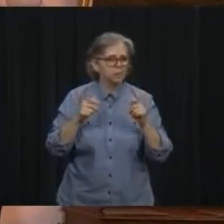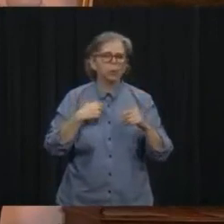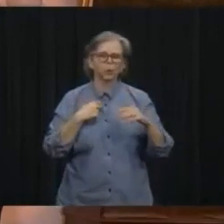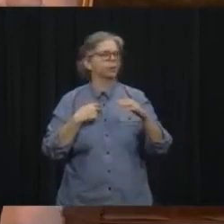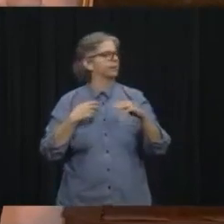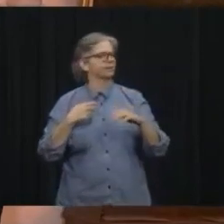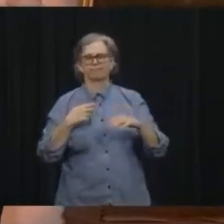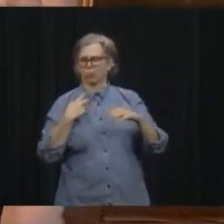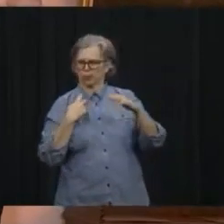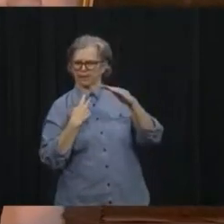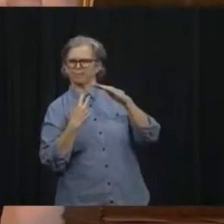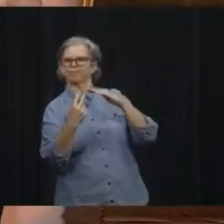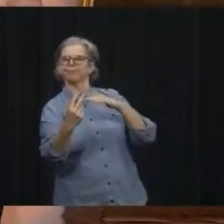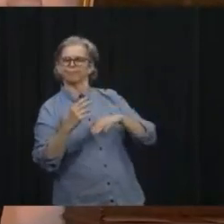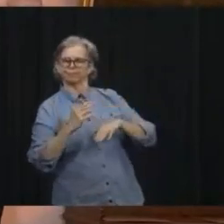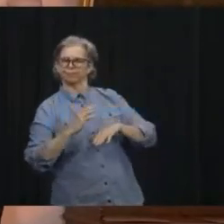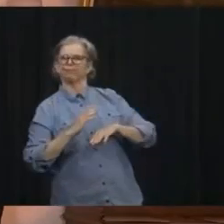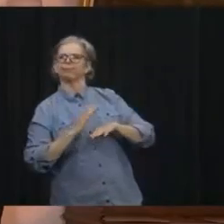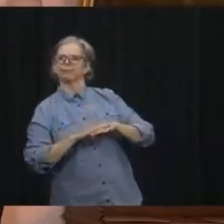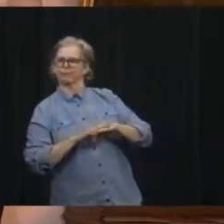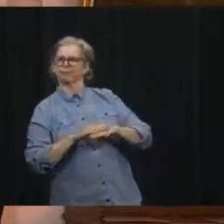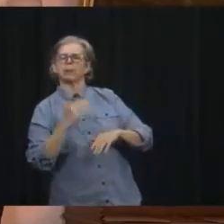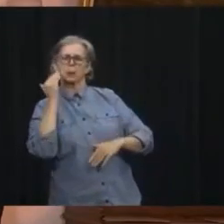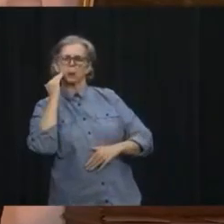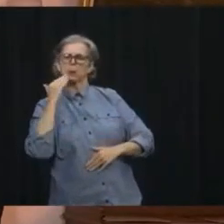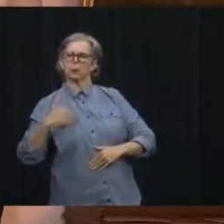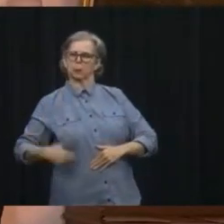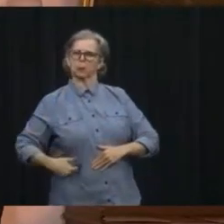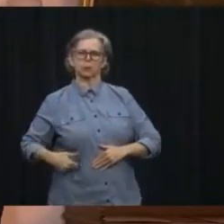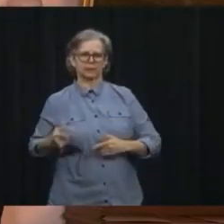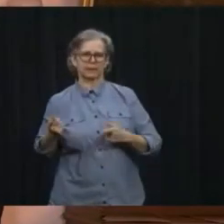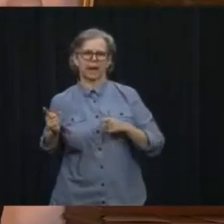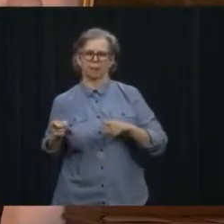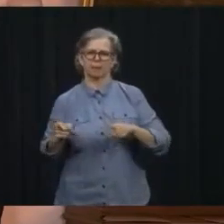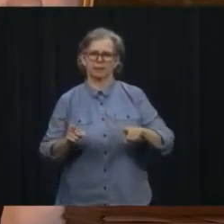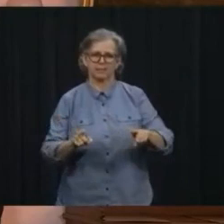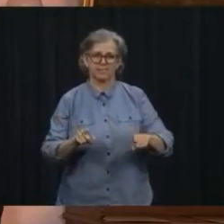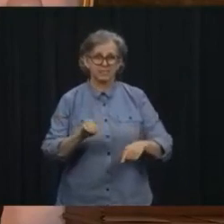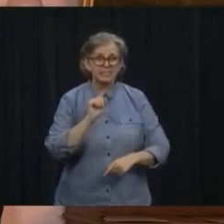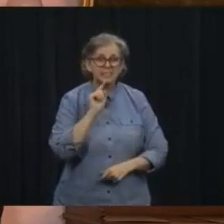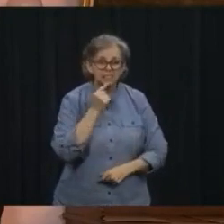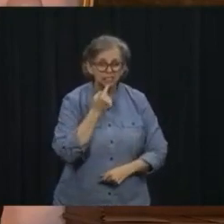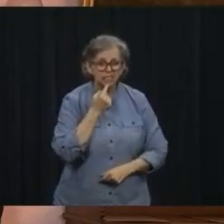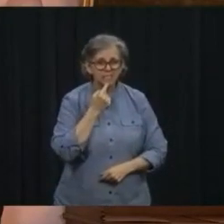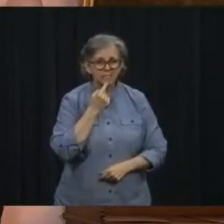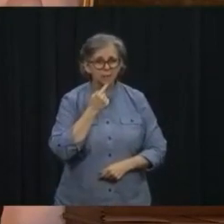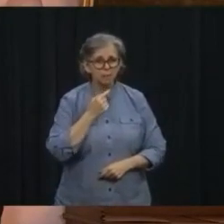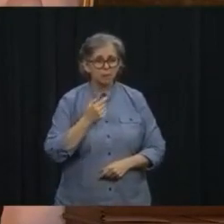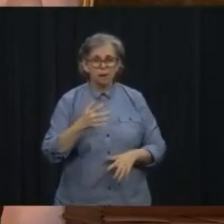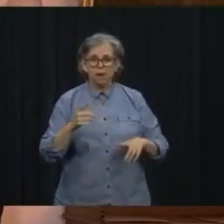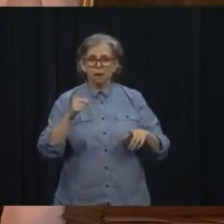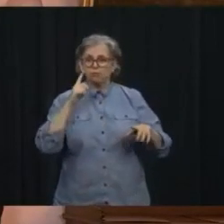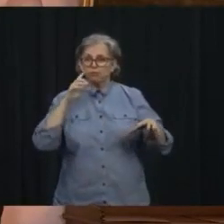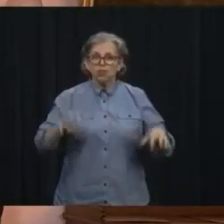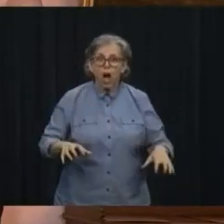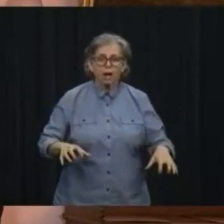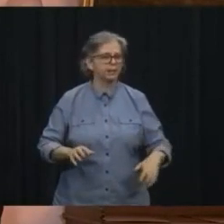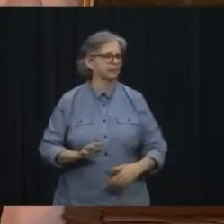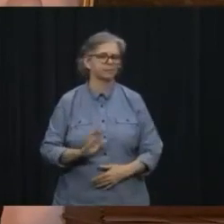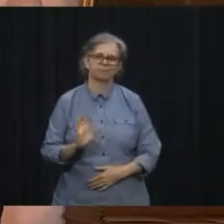very seriously, but it really is not a surprise. This invader, this